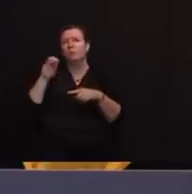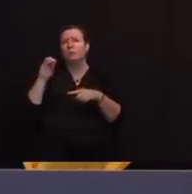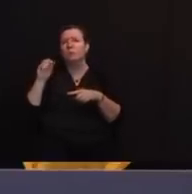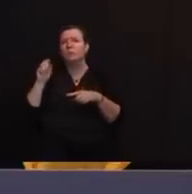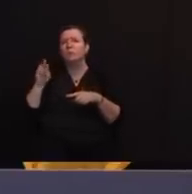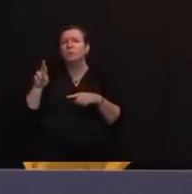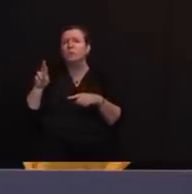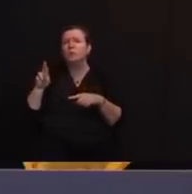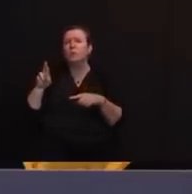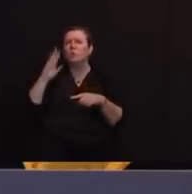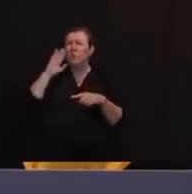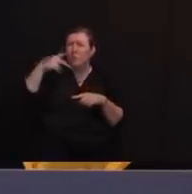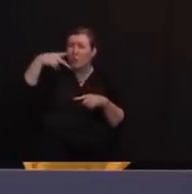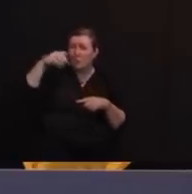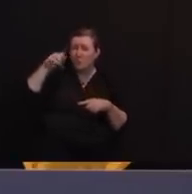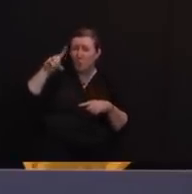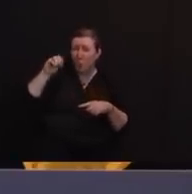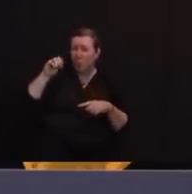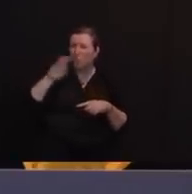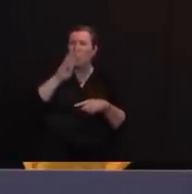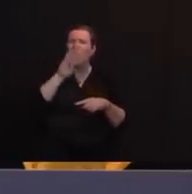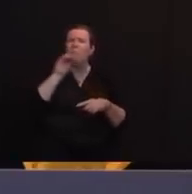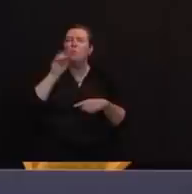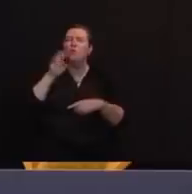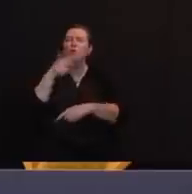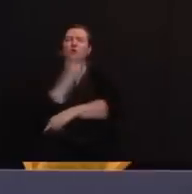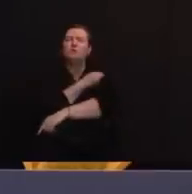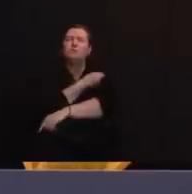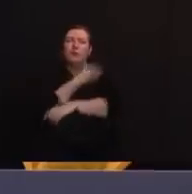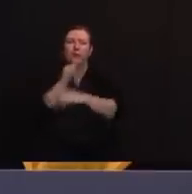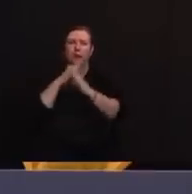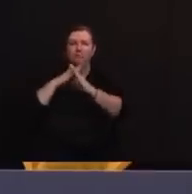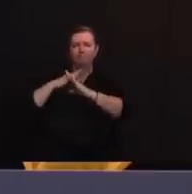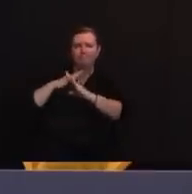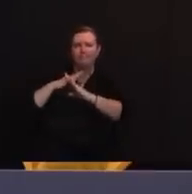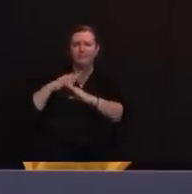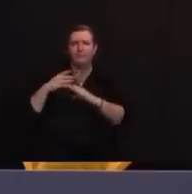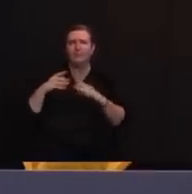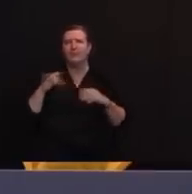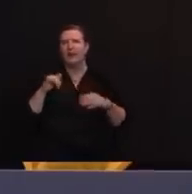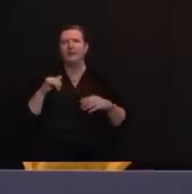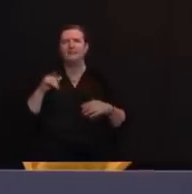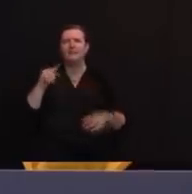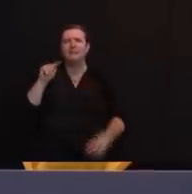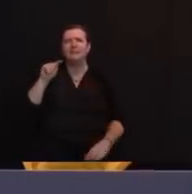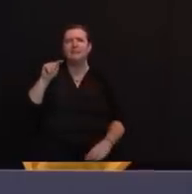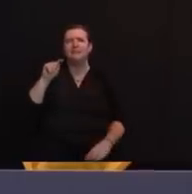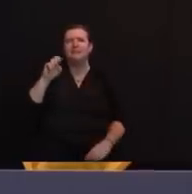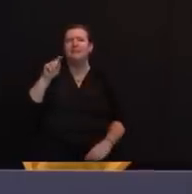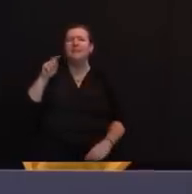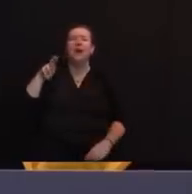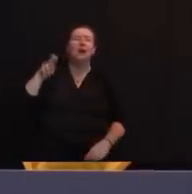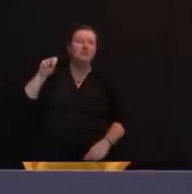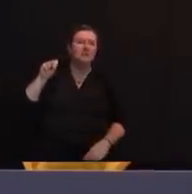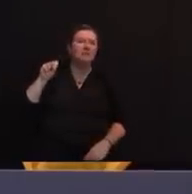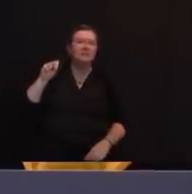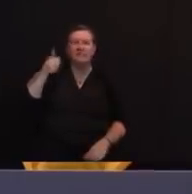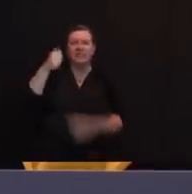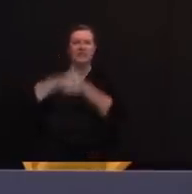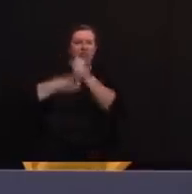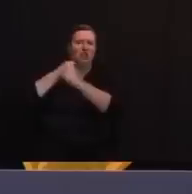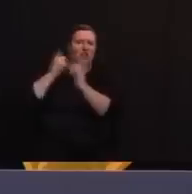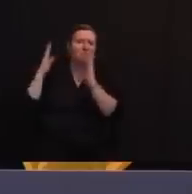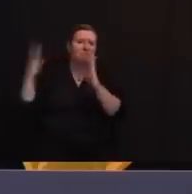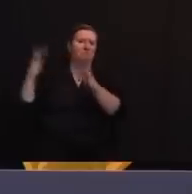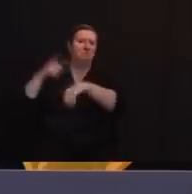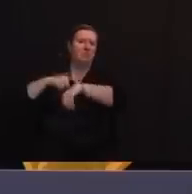maybe a 10-year life, tetanus or something like that? A lot of the questions are to be determined. Judy and Eddie, thank you. And